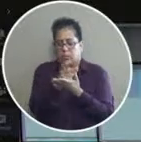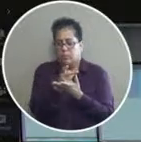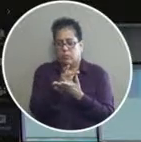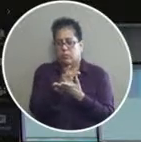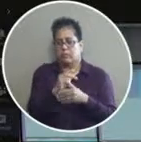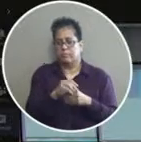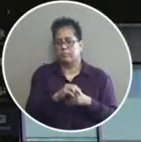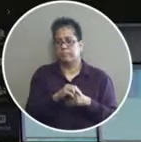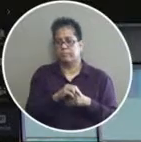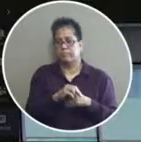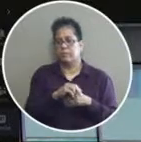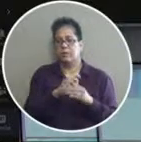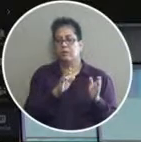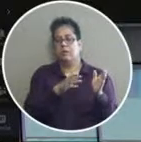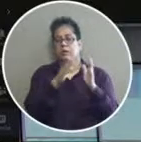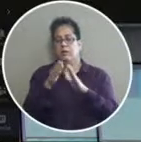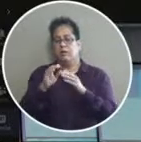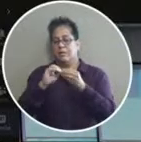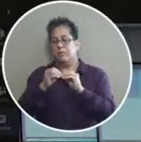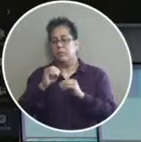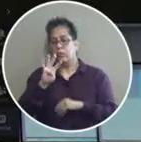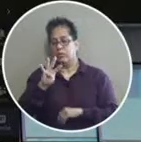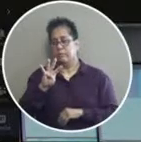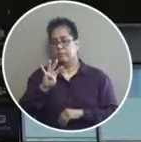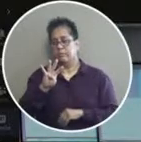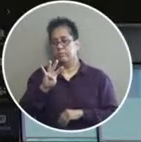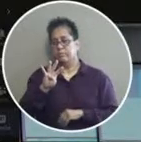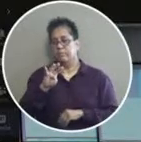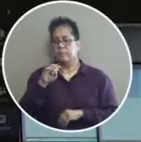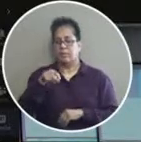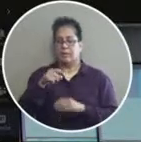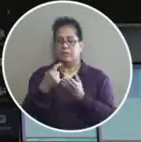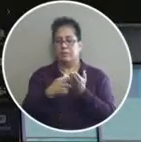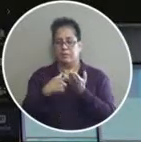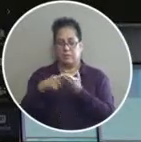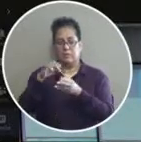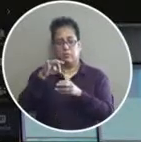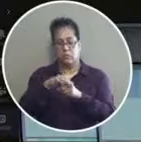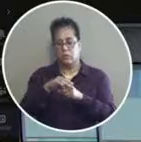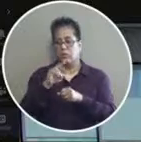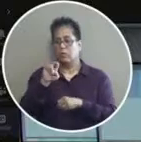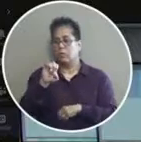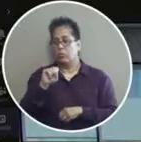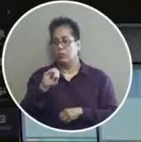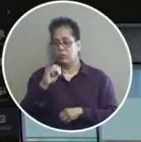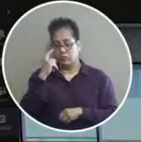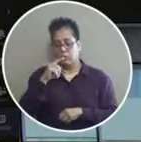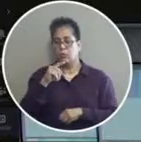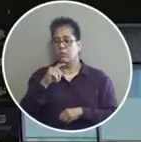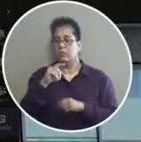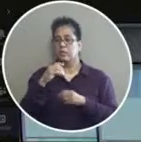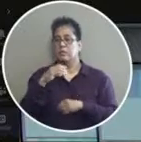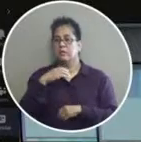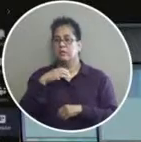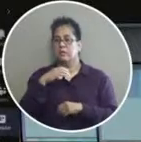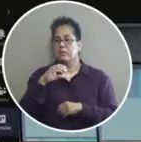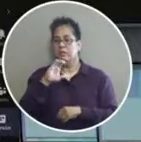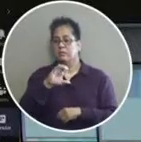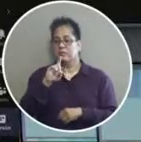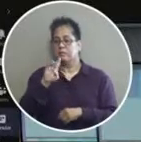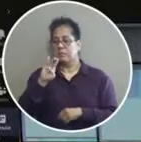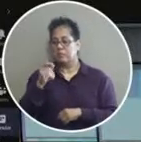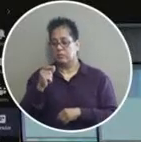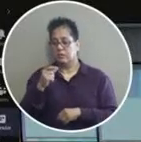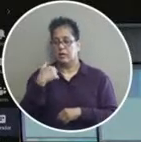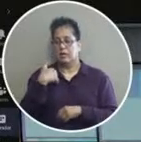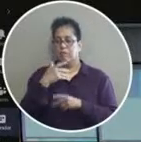passes unanimously. The next item is number 4. This is discussion and action on a resolution authorizing the Community Development Department to